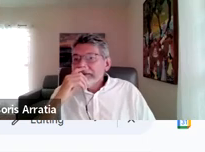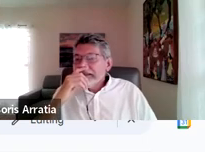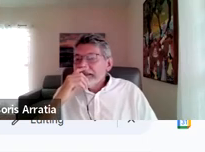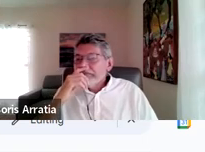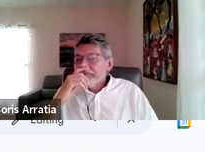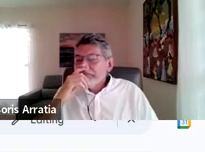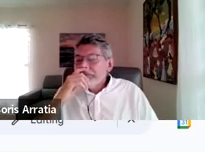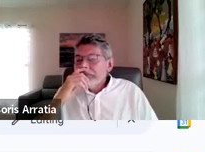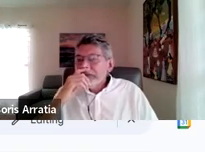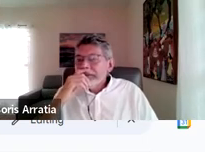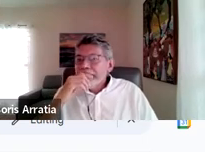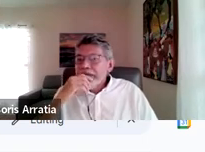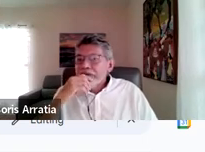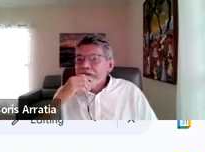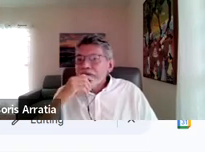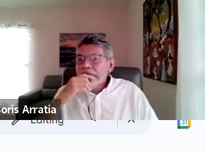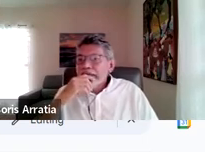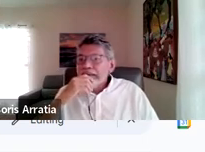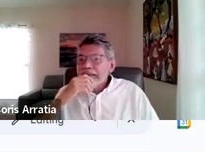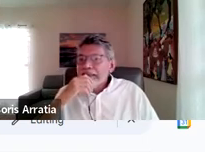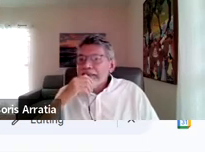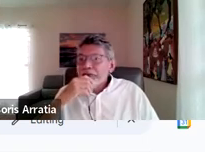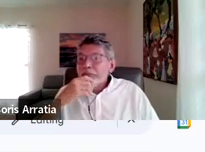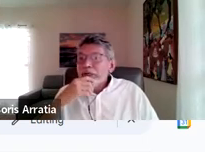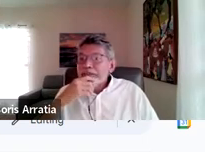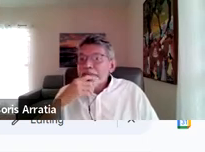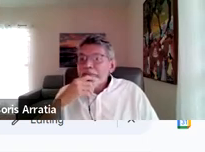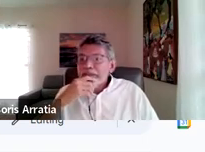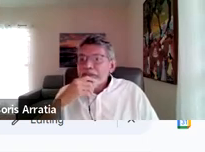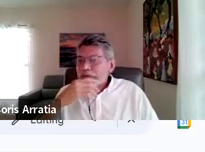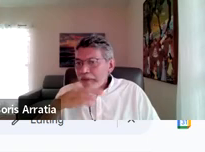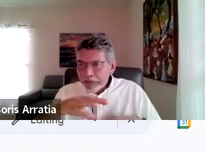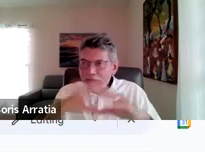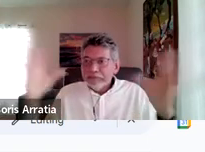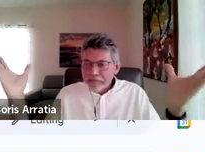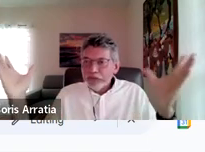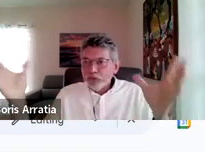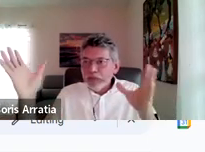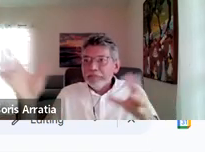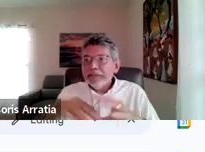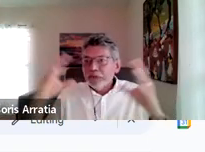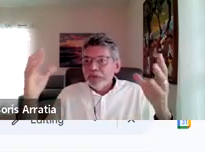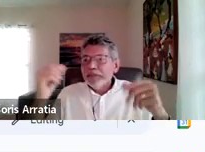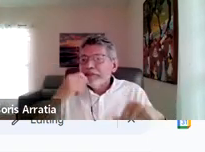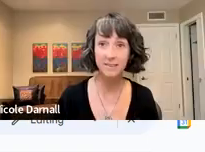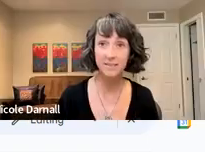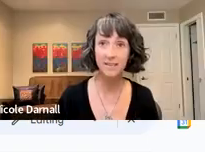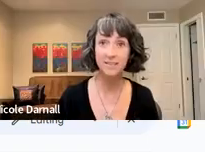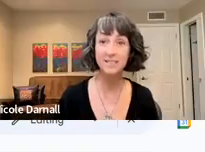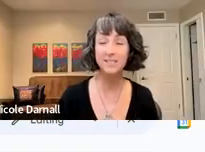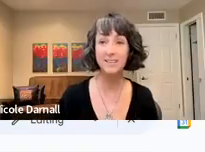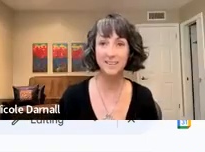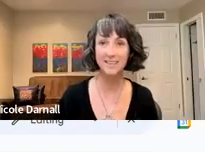That's at GSA Advantage and Green Products Compilation. I mean, but not just that, but the whole thing. Yes.